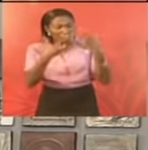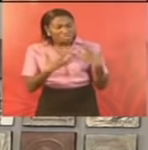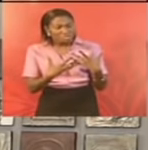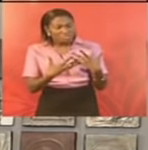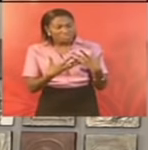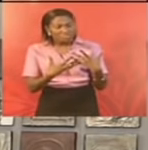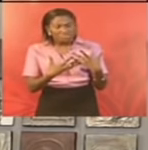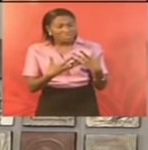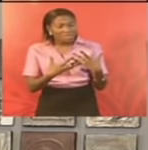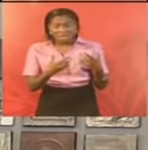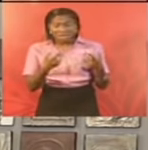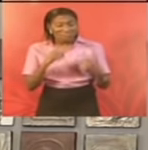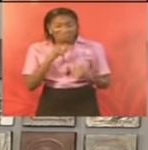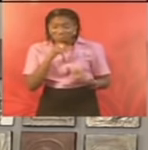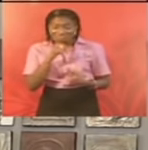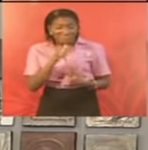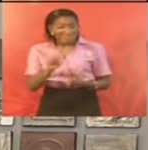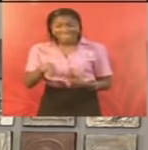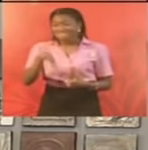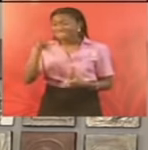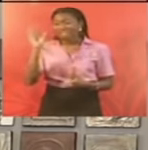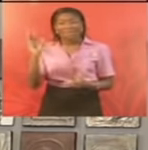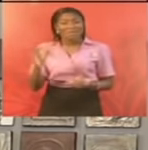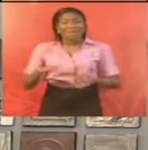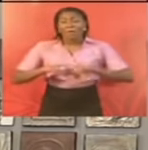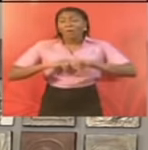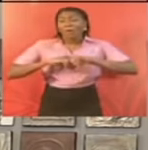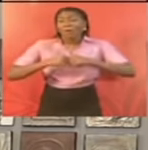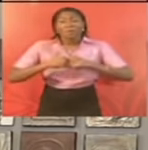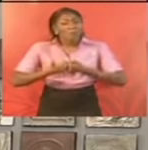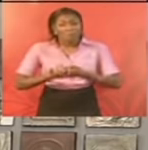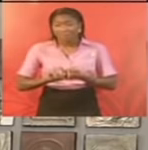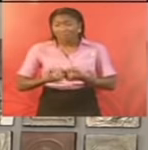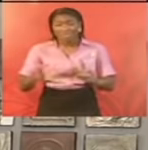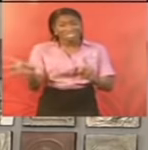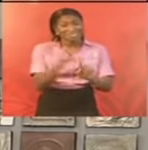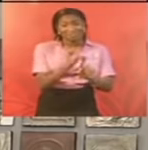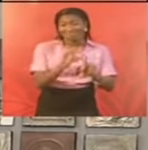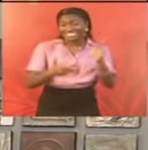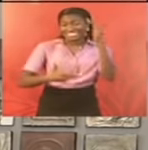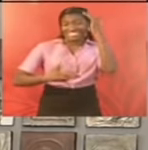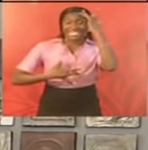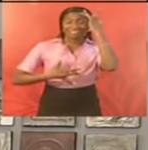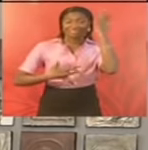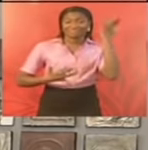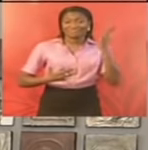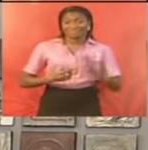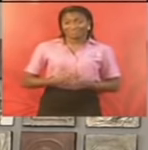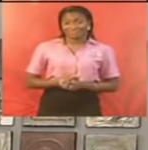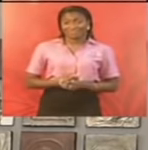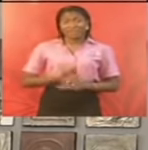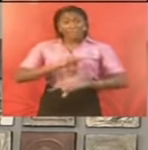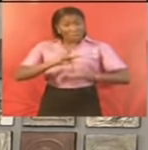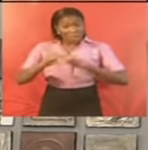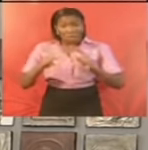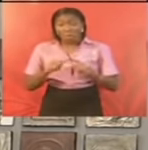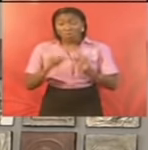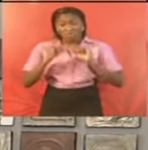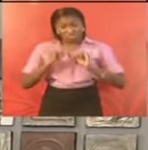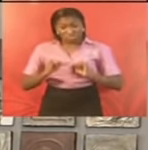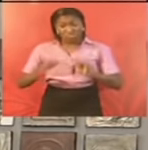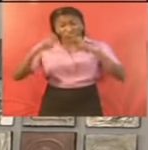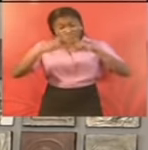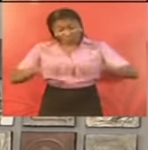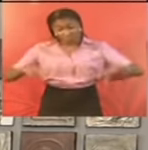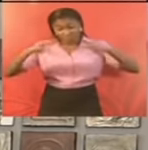of where they may or may not have been infected. When we do that case investigation, when we do that